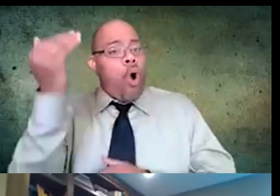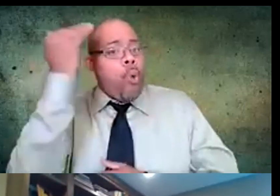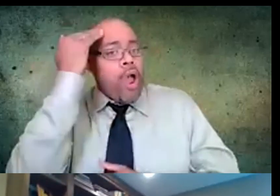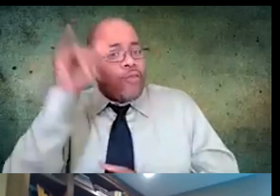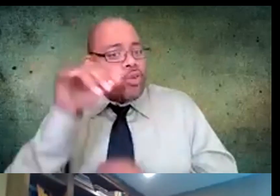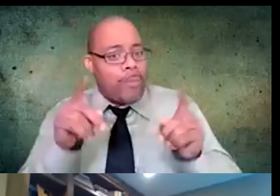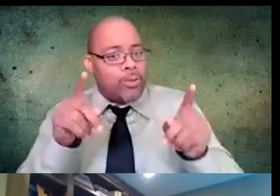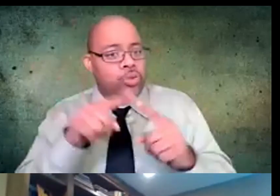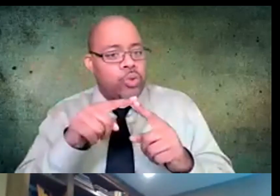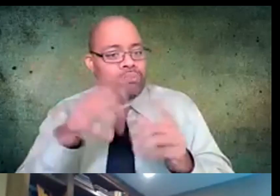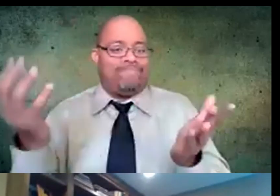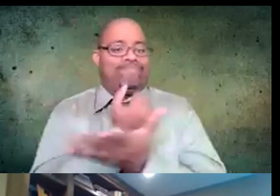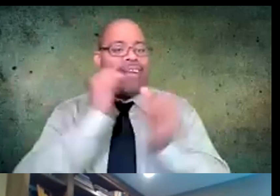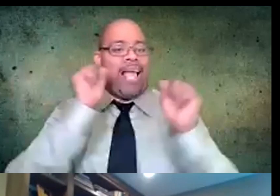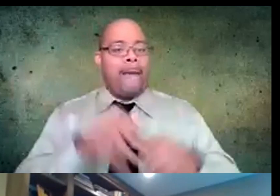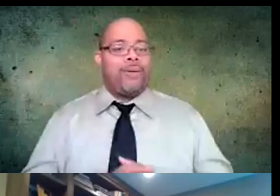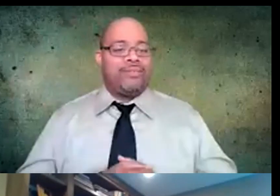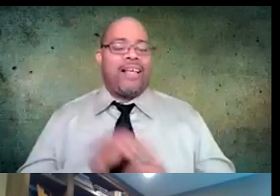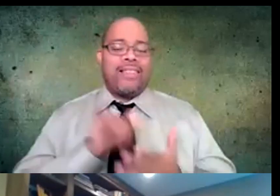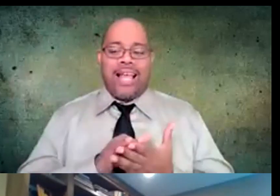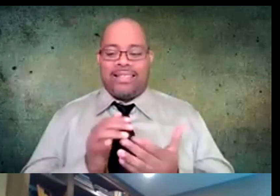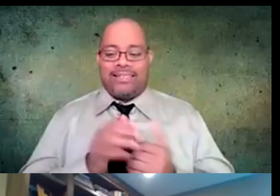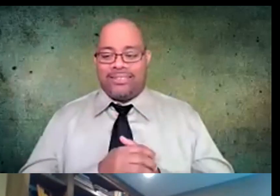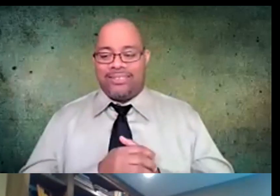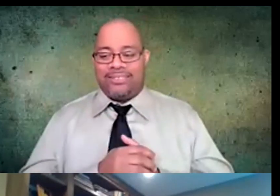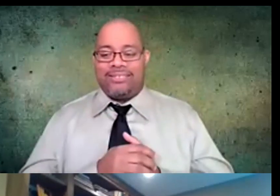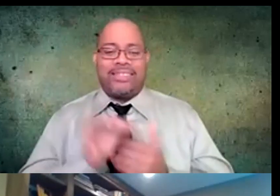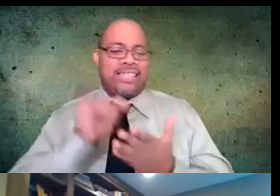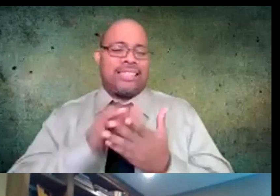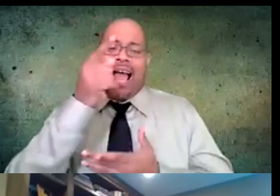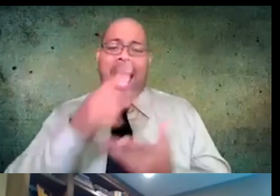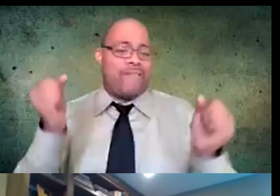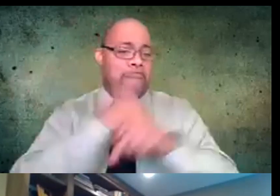to capitalize on them, right? I mean, it's half the battle.